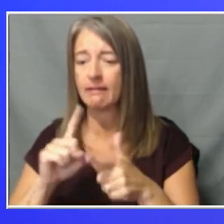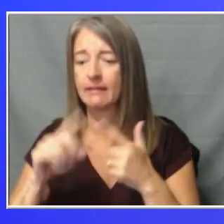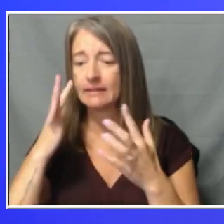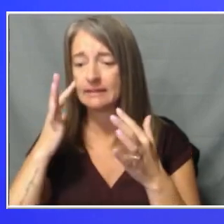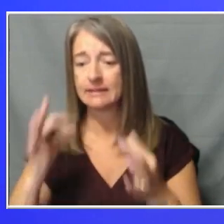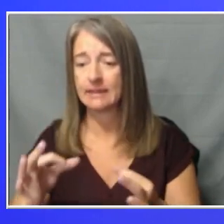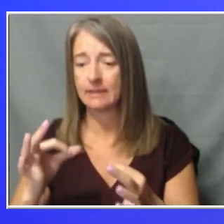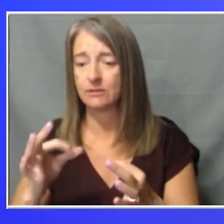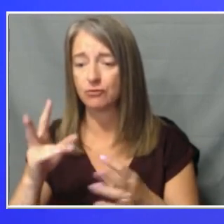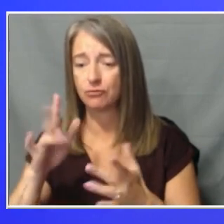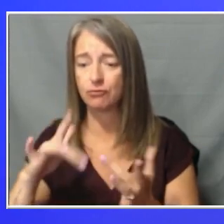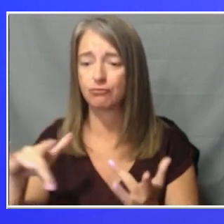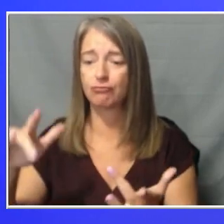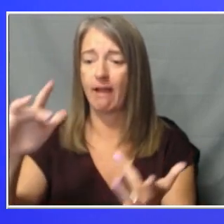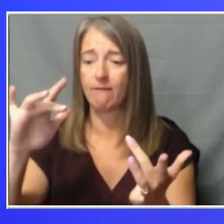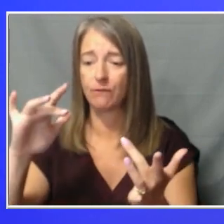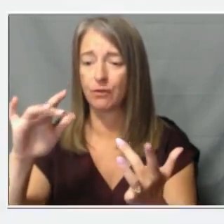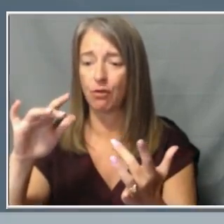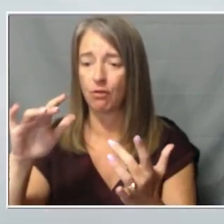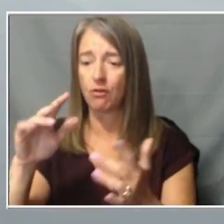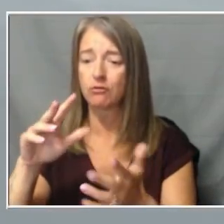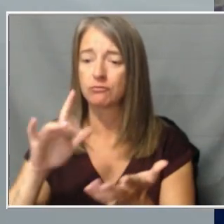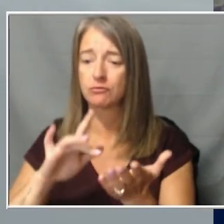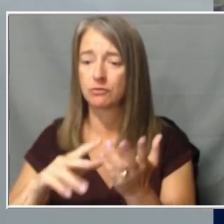a traveling surgical technologist.